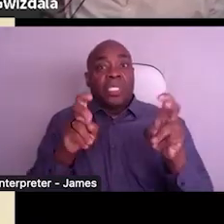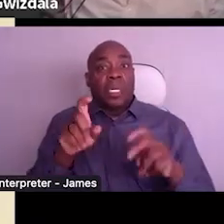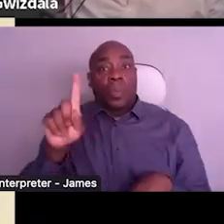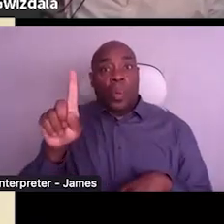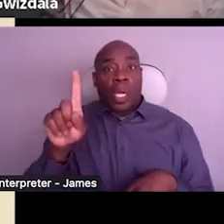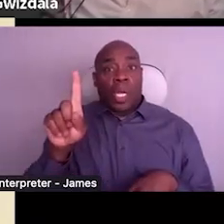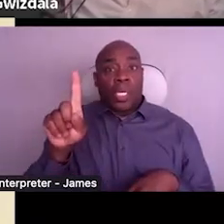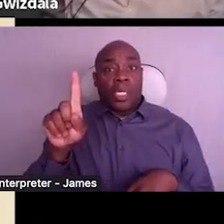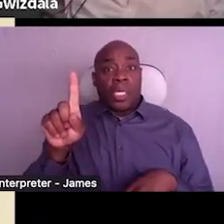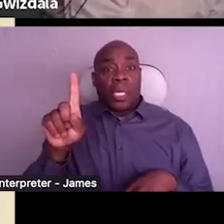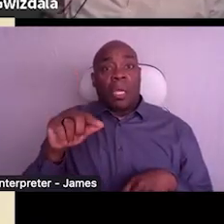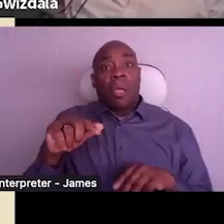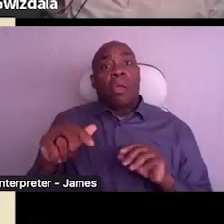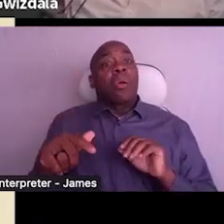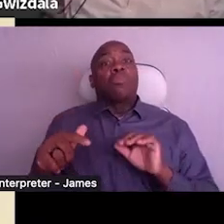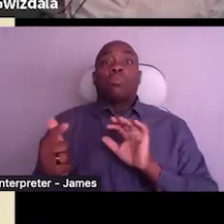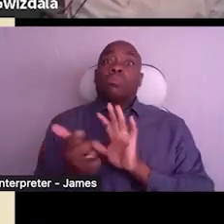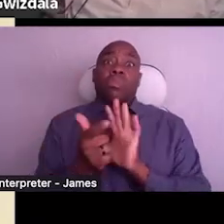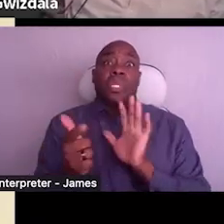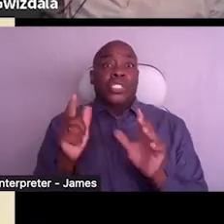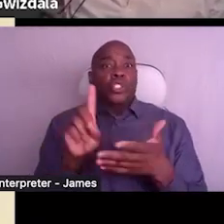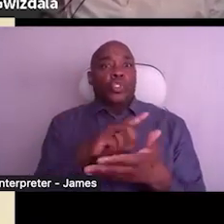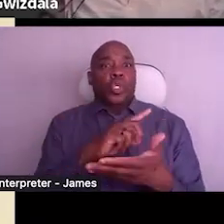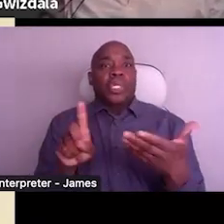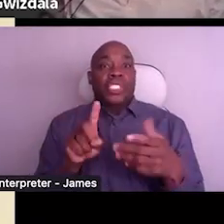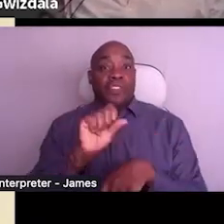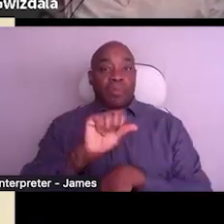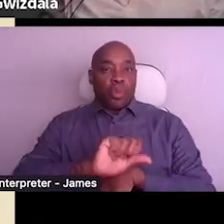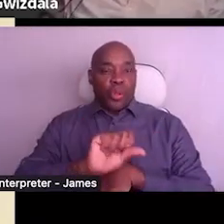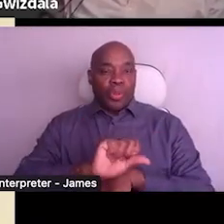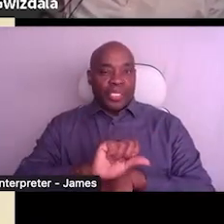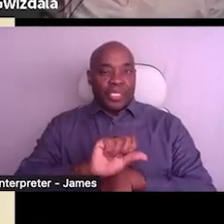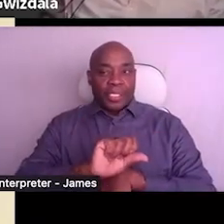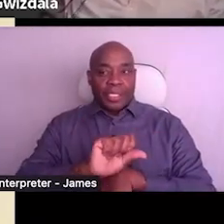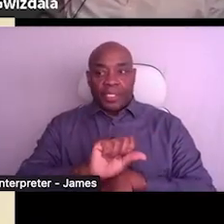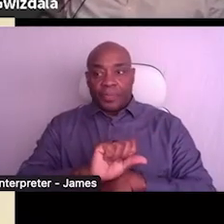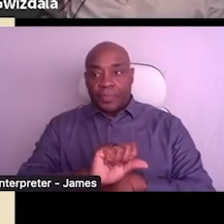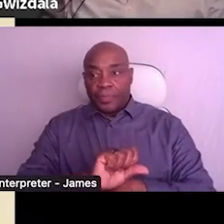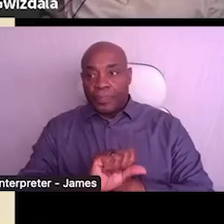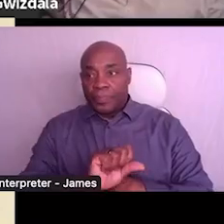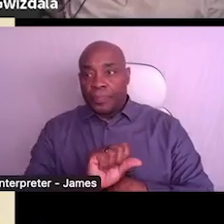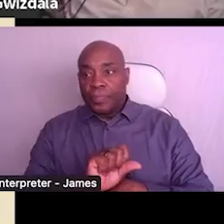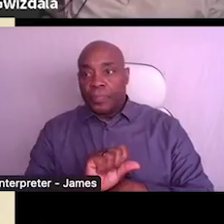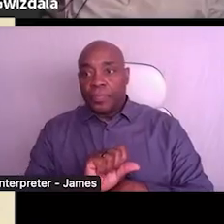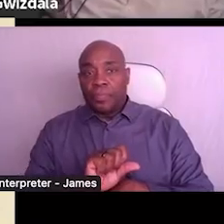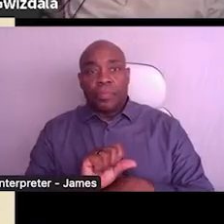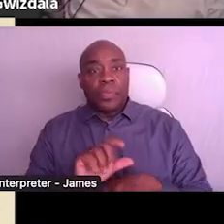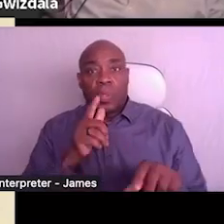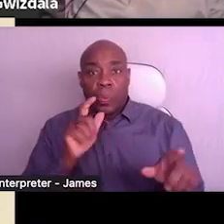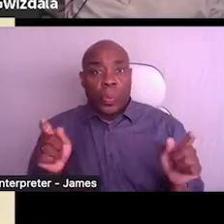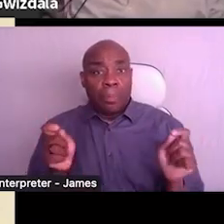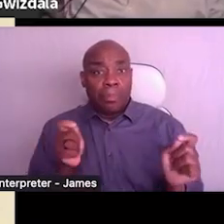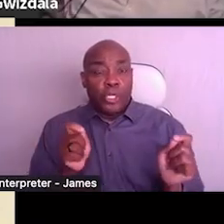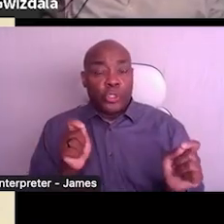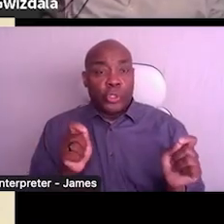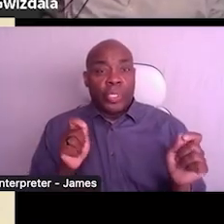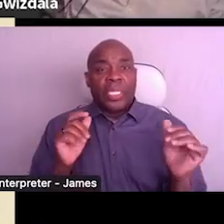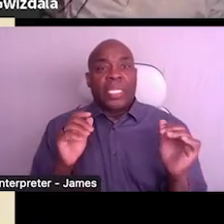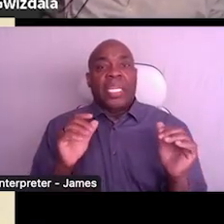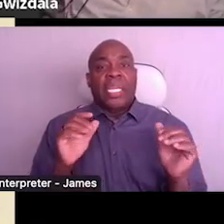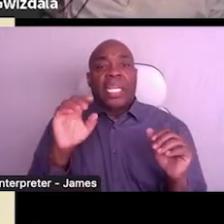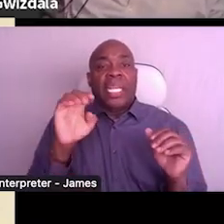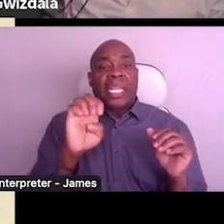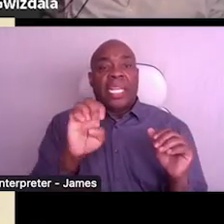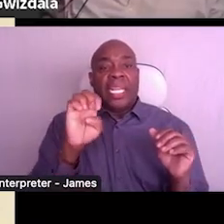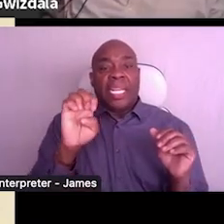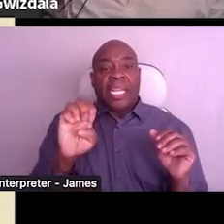a prohibition of discrimination in employment, and it's administered by the Equal Employment